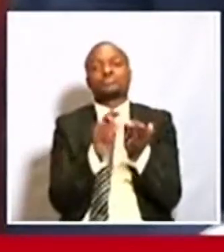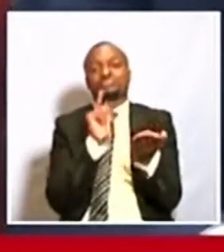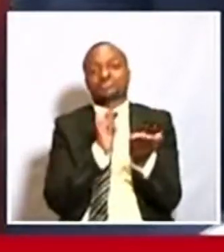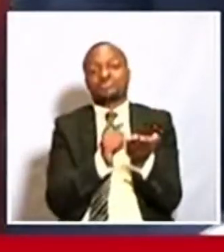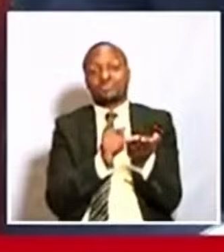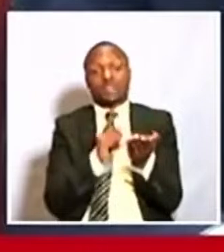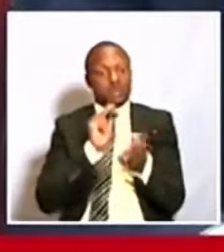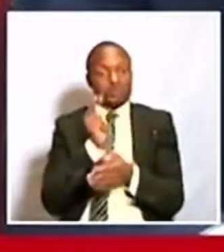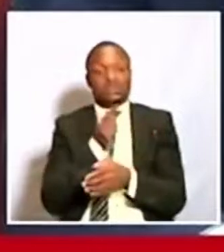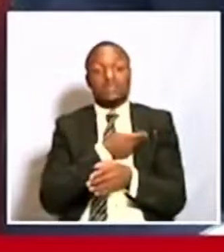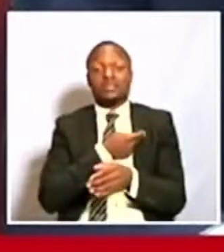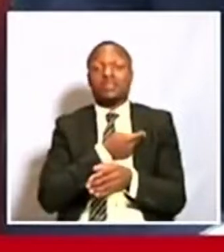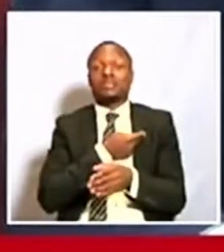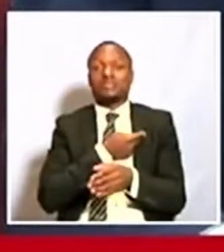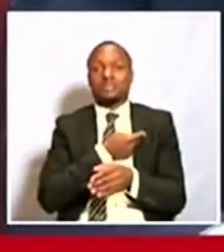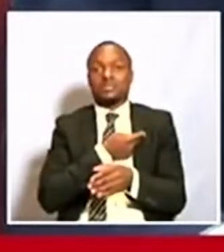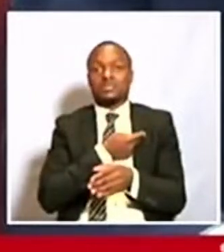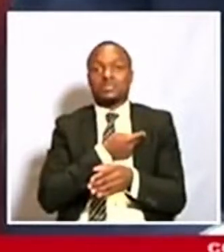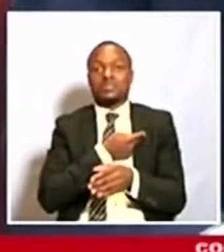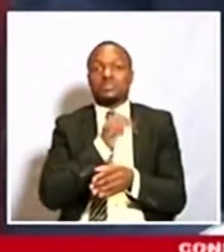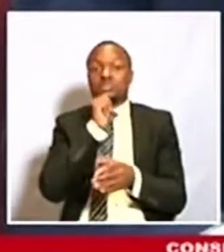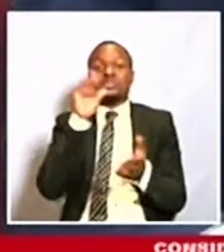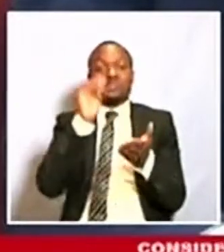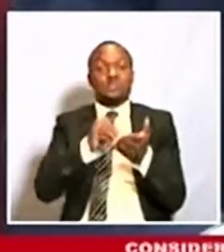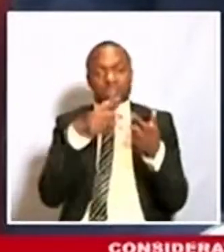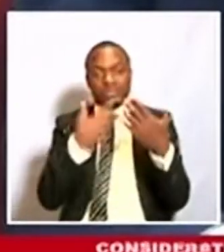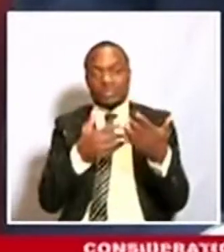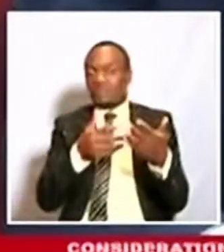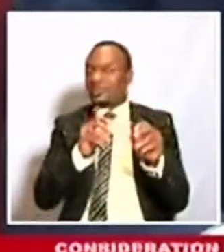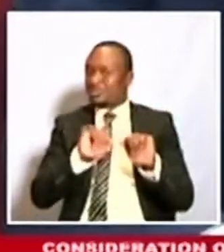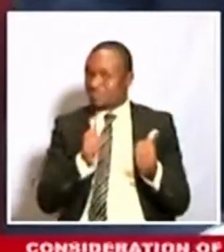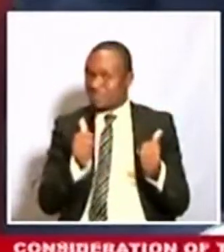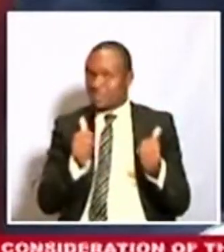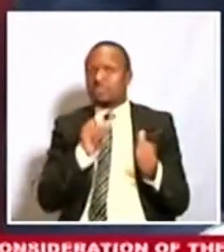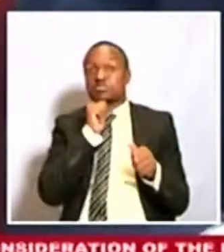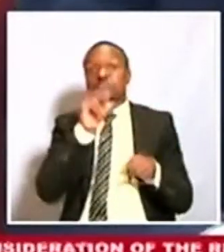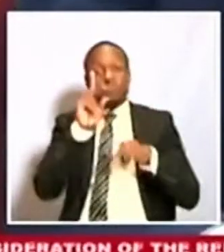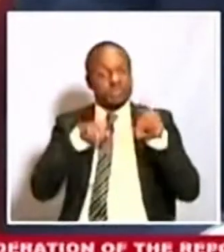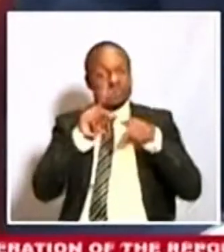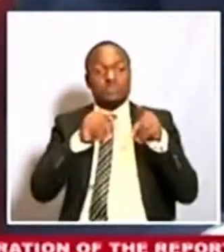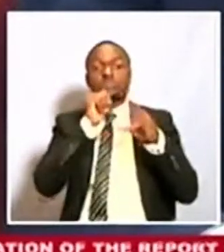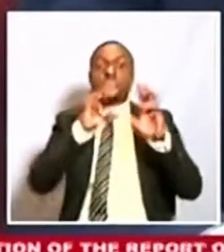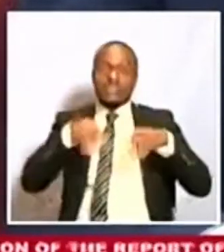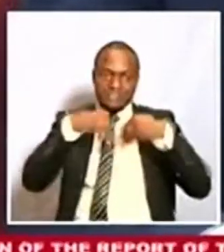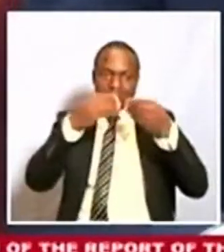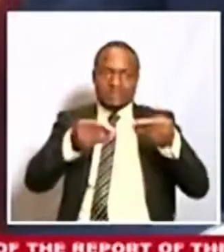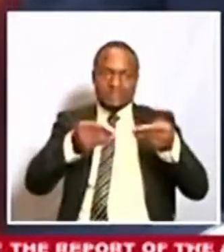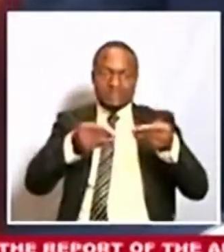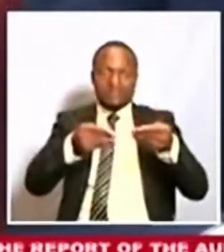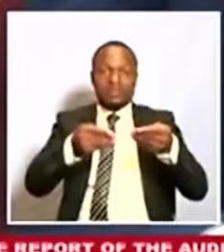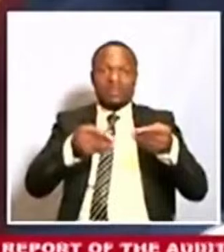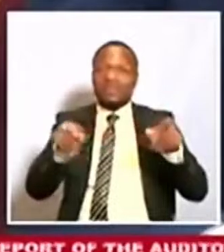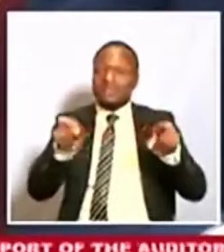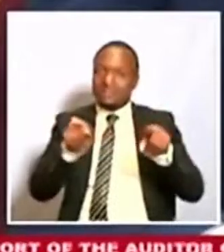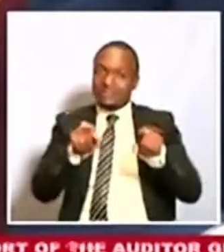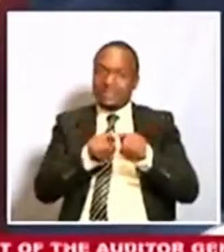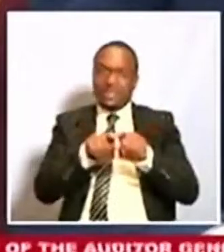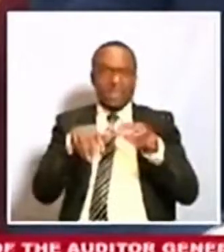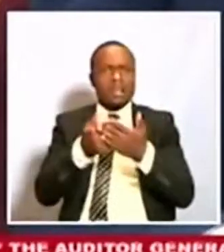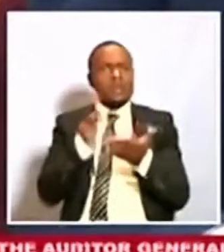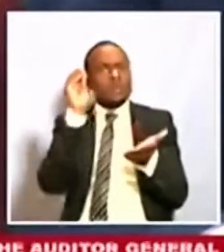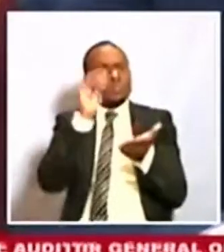on us that we misplaced the documents, Chair. It wasn't a matter of people did not submit. Small one, not the same. How do you